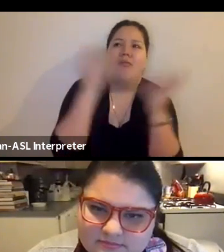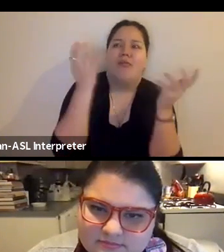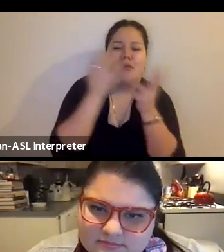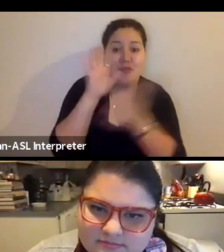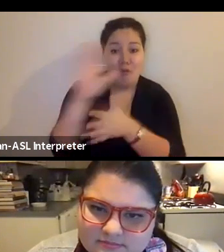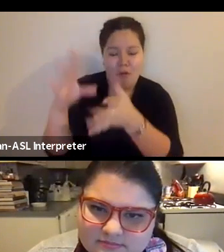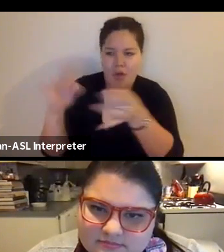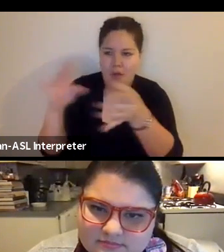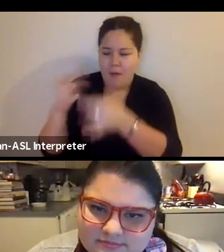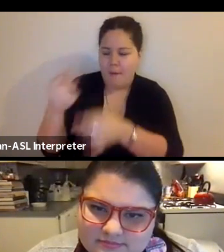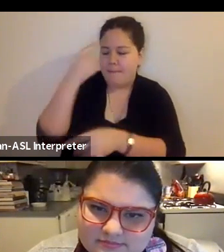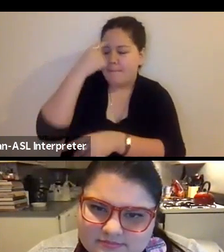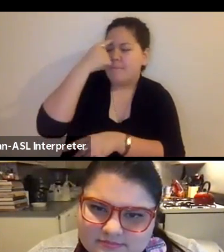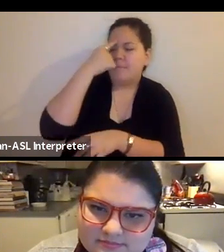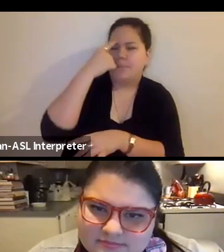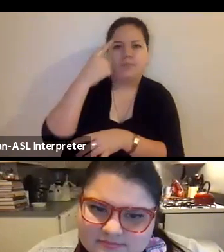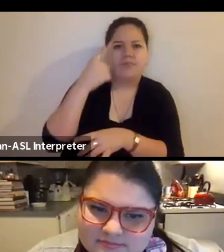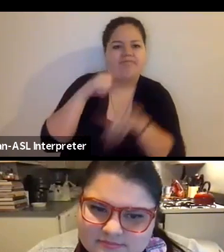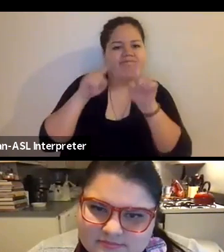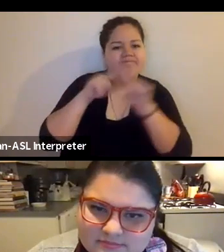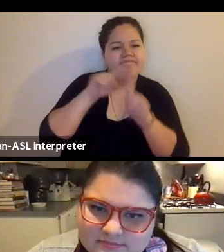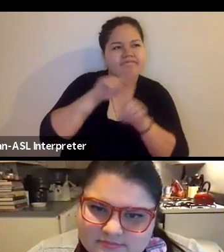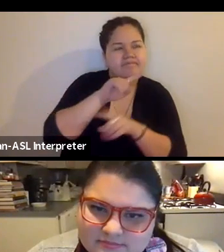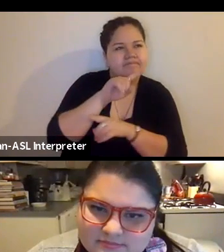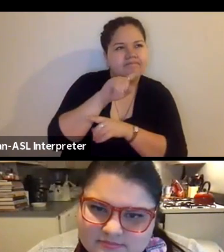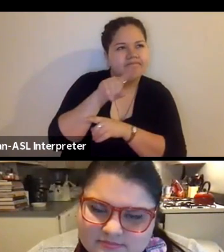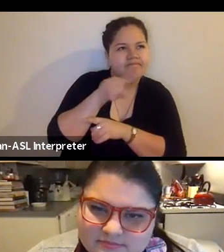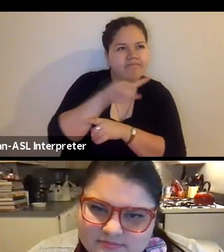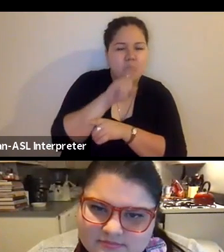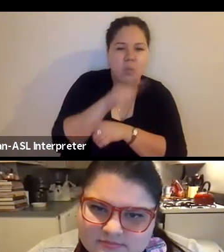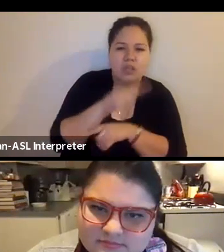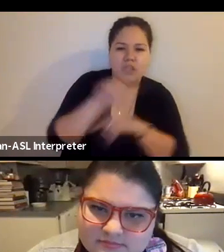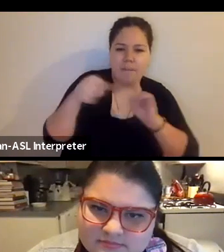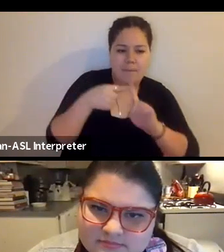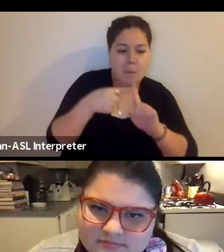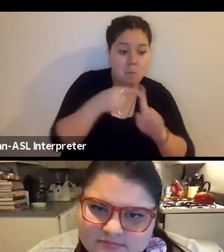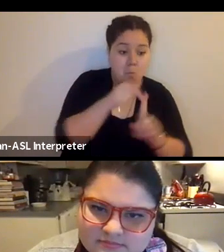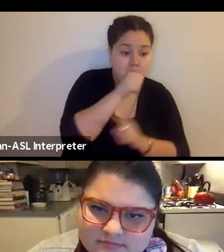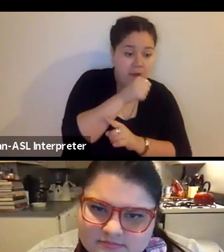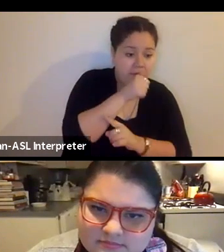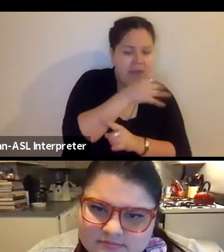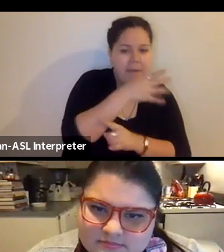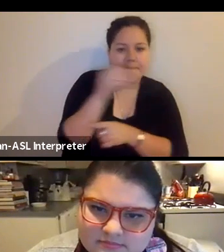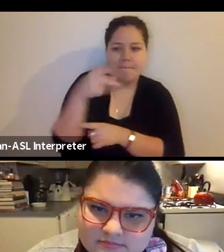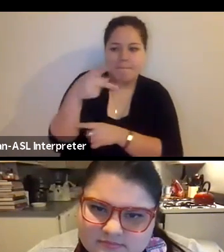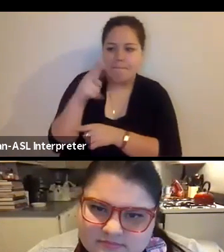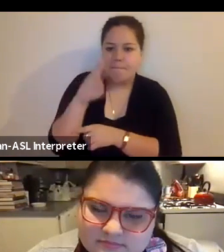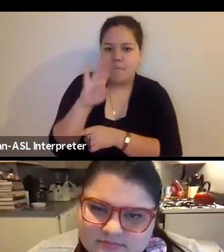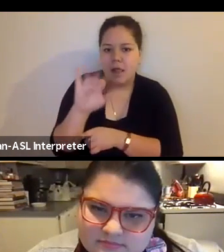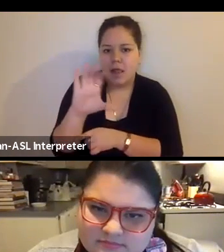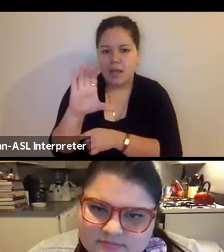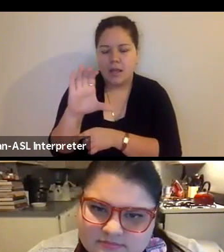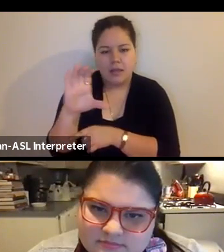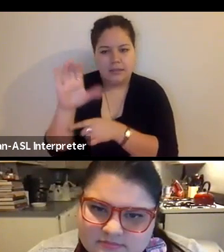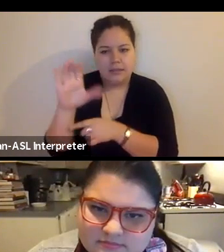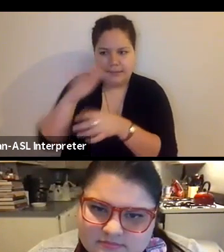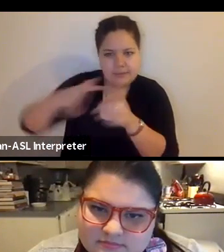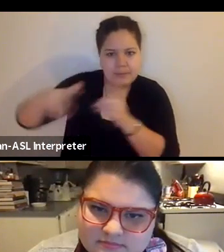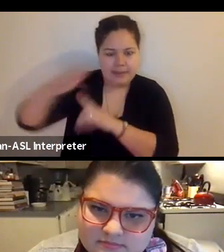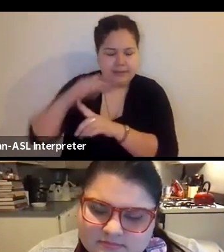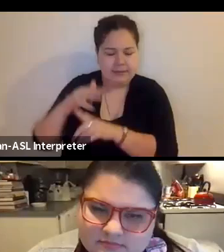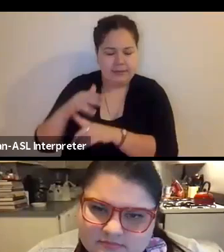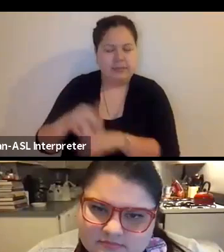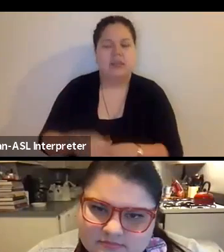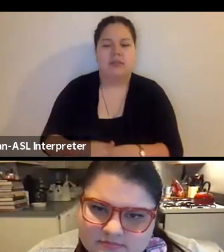questions around private and public space. Like the story I was telling about Annalisa, it was one where instead of telling the story